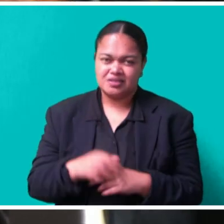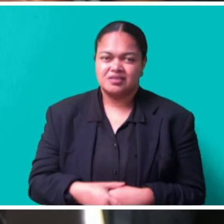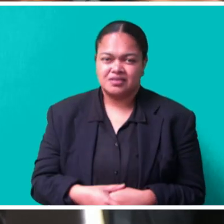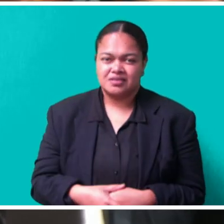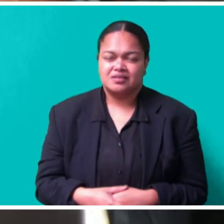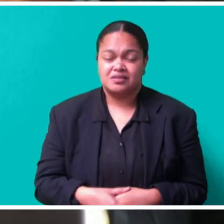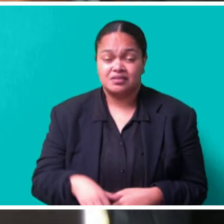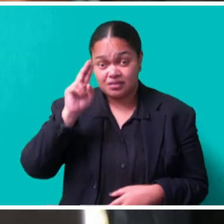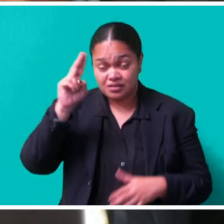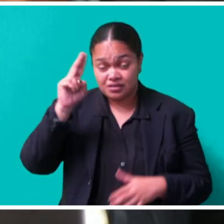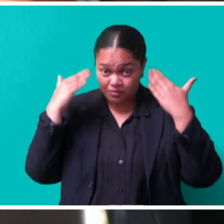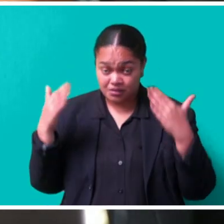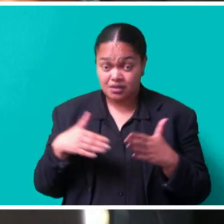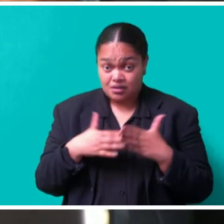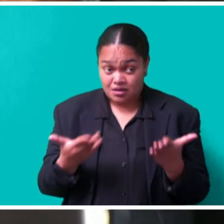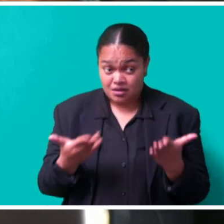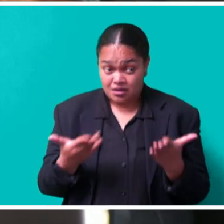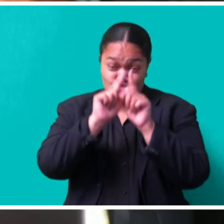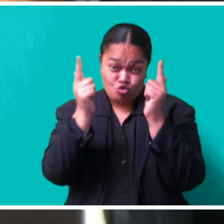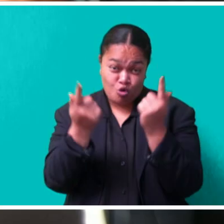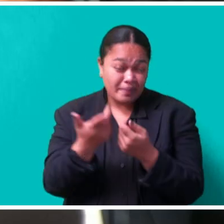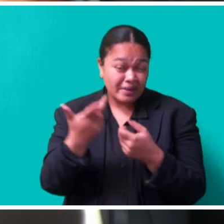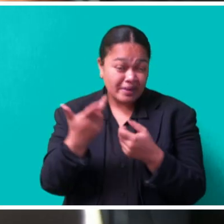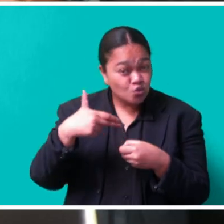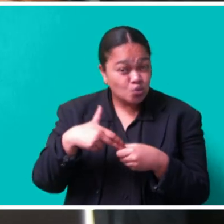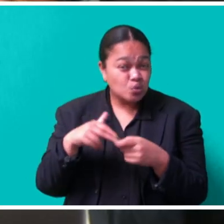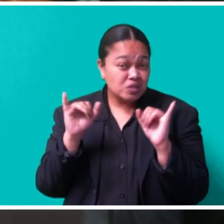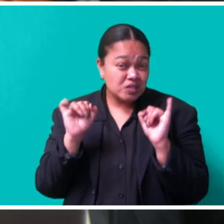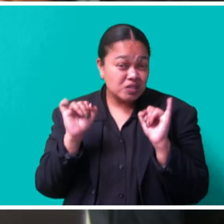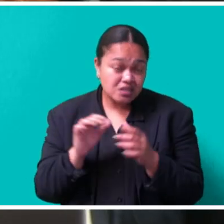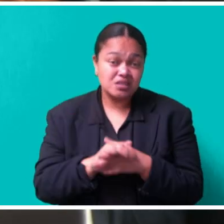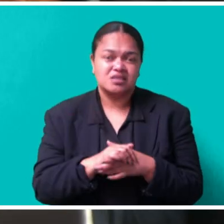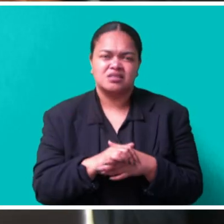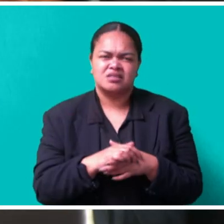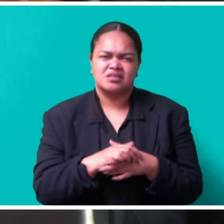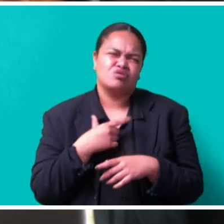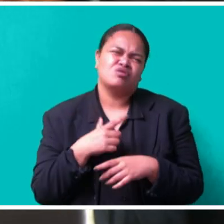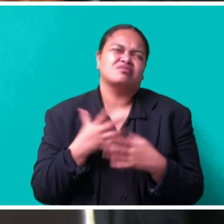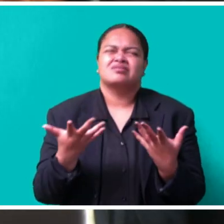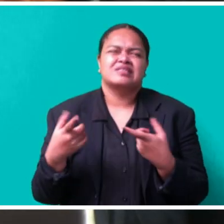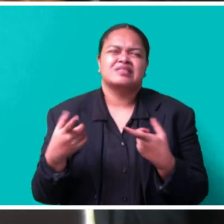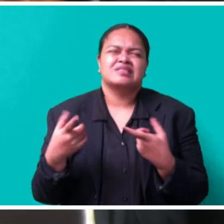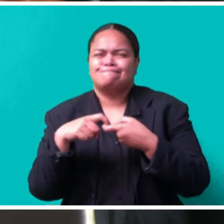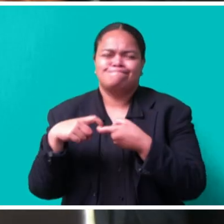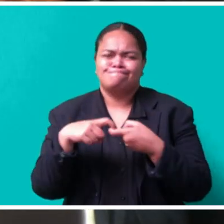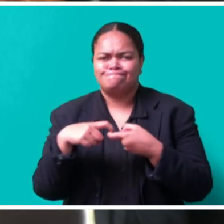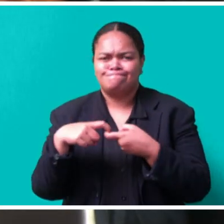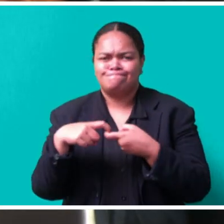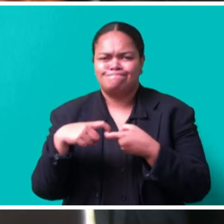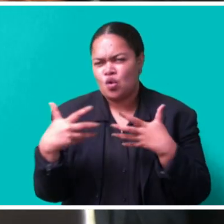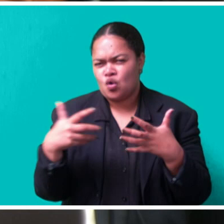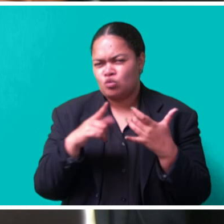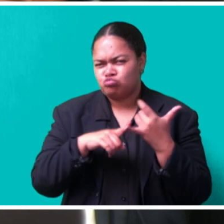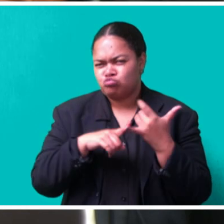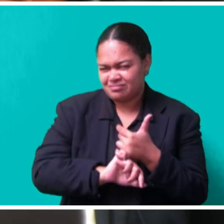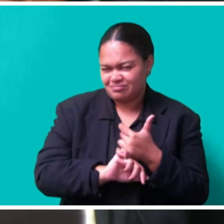Mr. Speaker, sir, the current global fuel situation, driven by the geopolitical tension between the United States of America